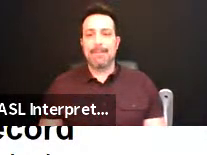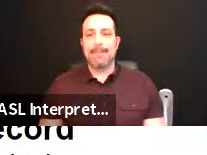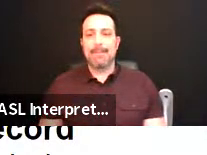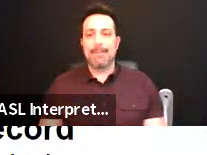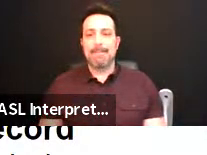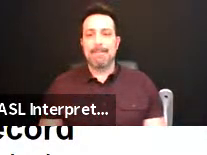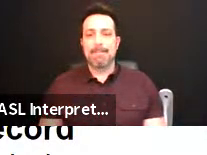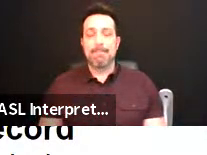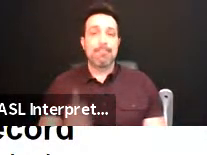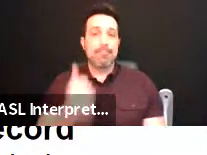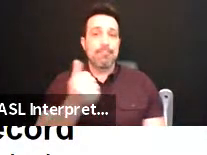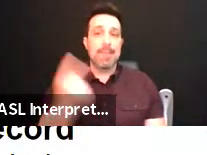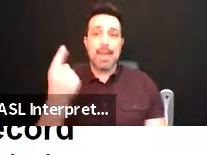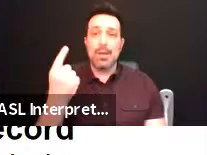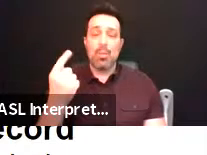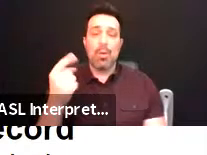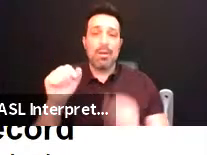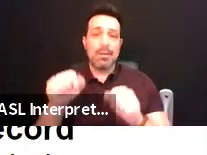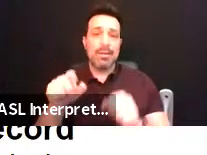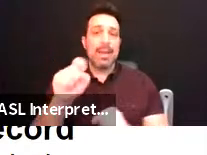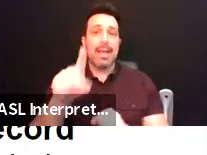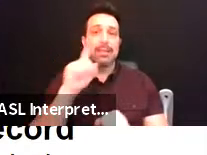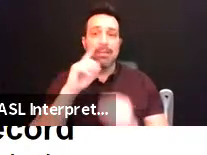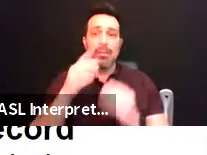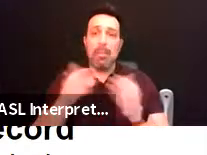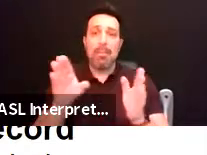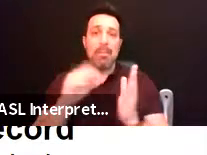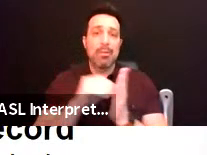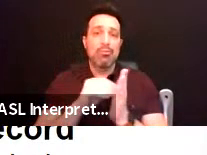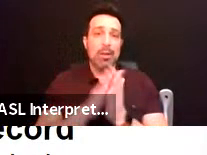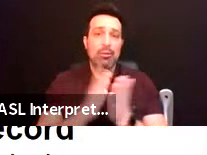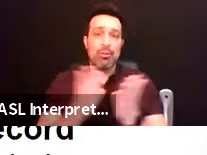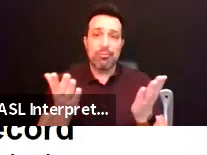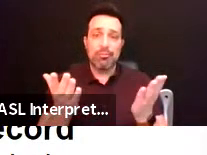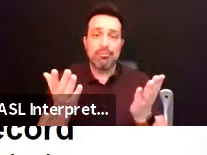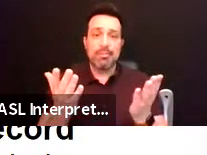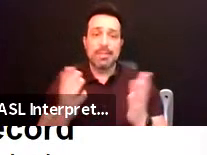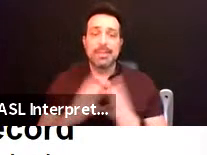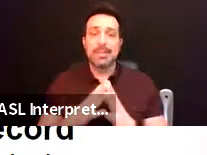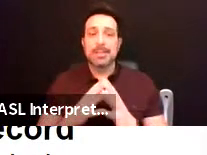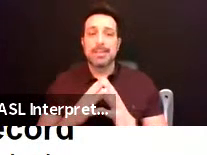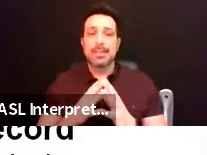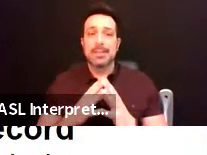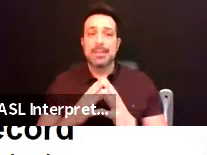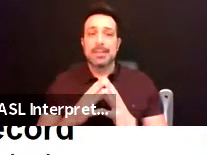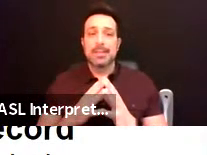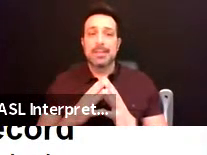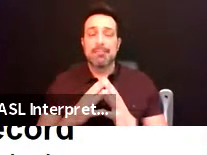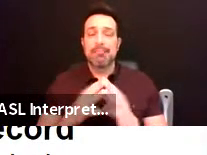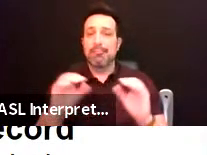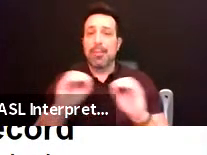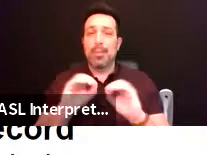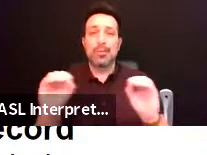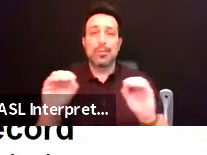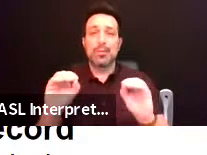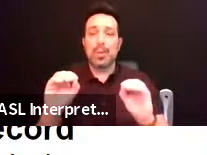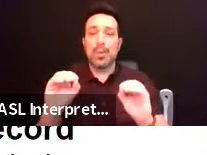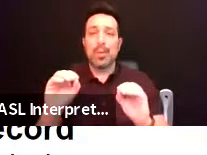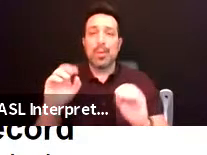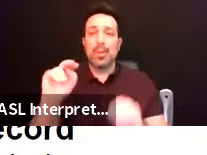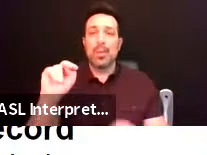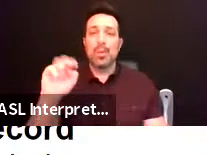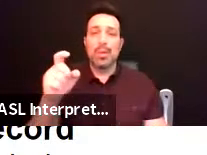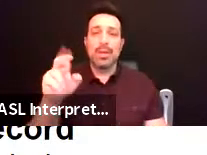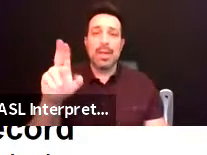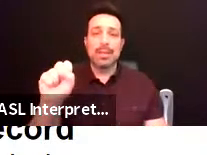You know, anyone can ask for a public record. There's no nexus